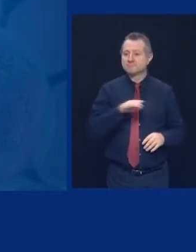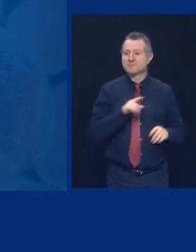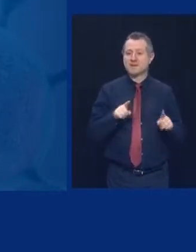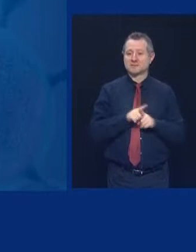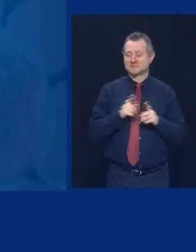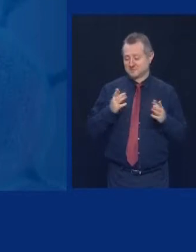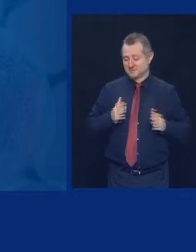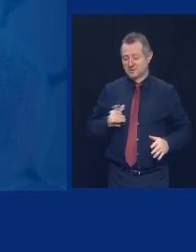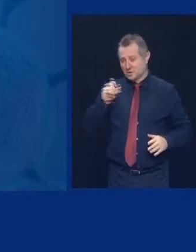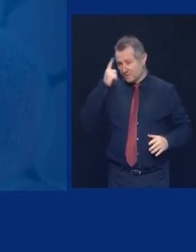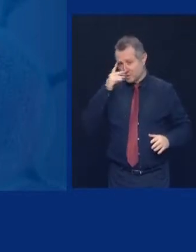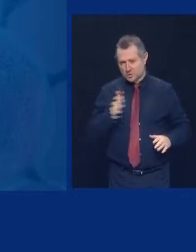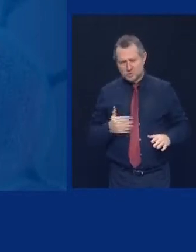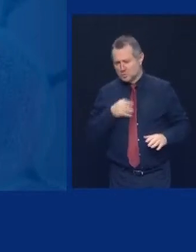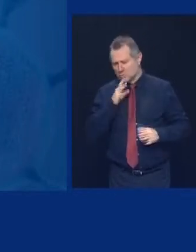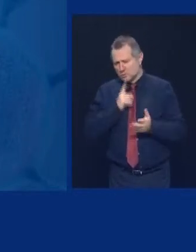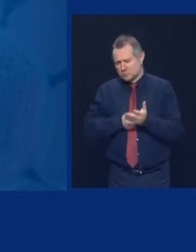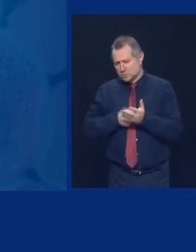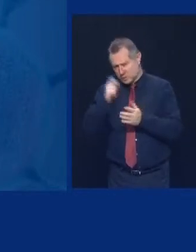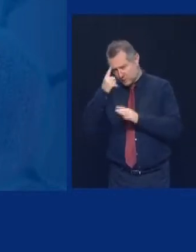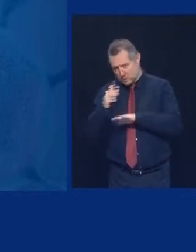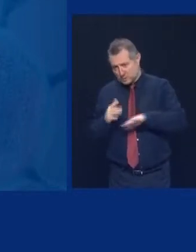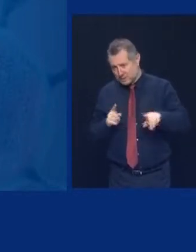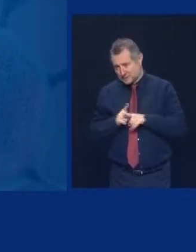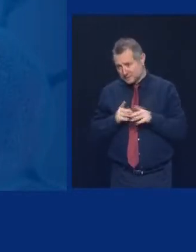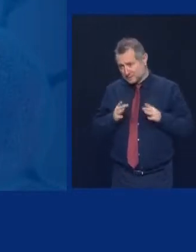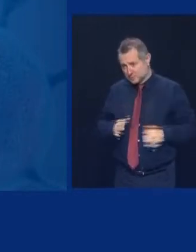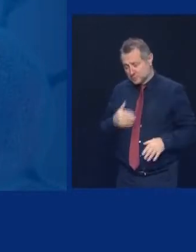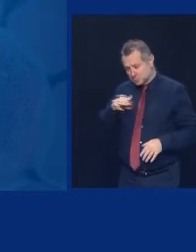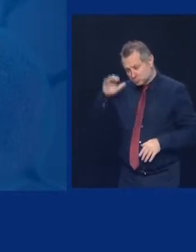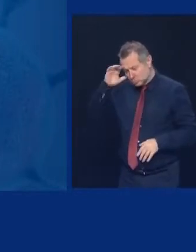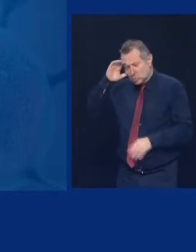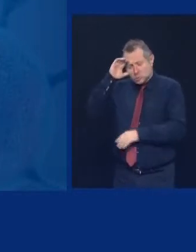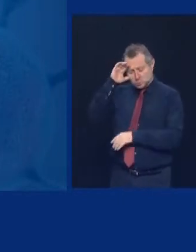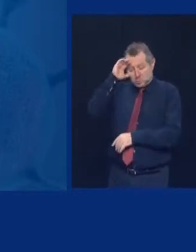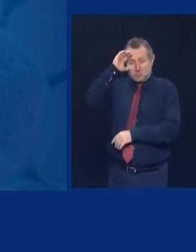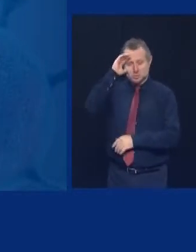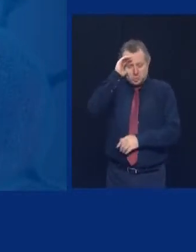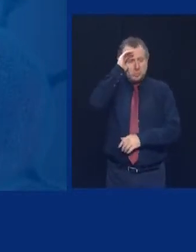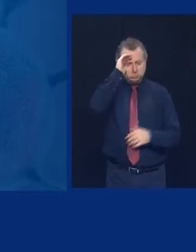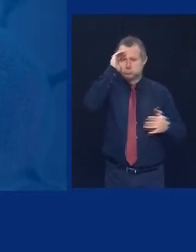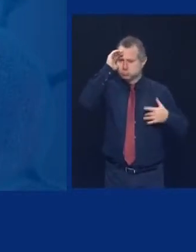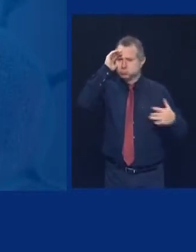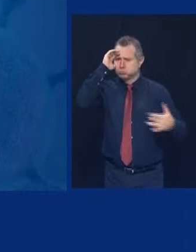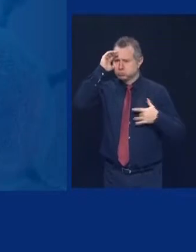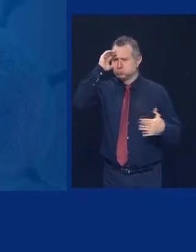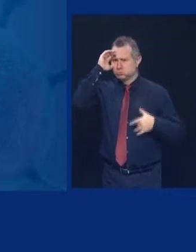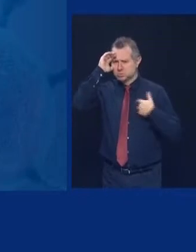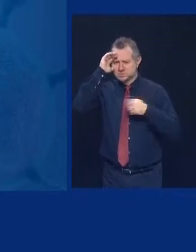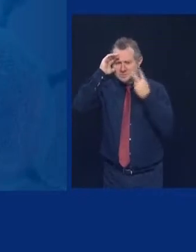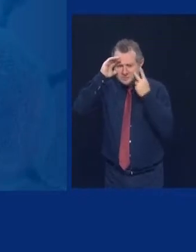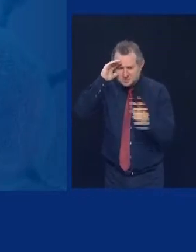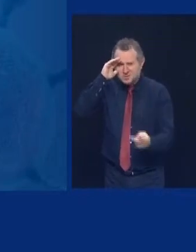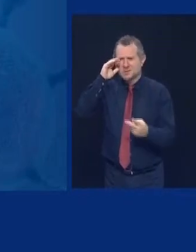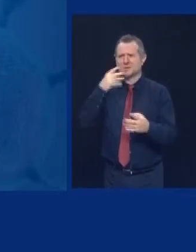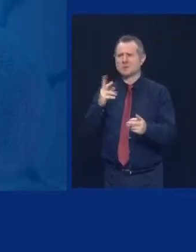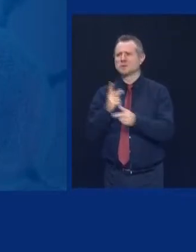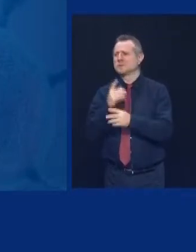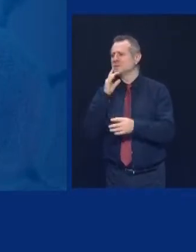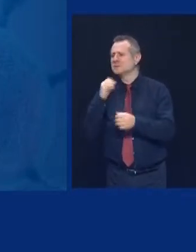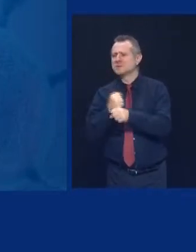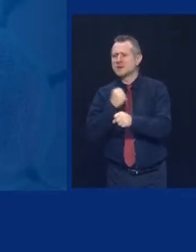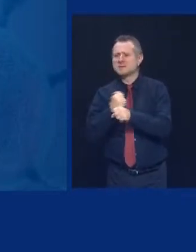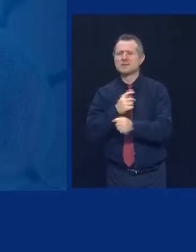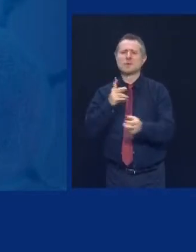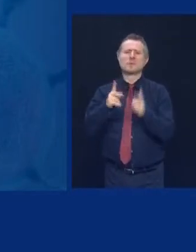a person. Yes, we see it in the numbers. You see it in substance abuse. You see it in domestic violence. You see it in the number of